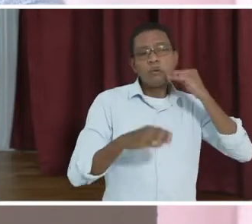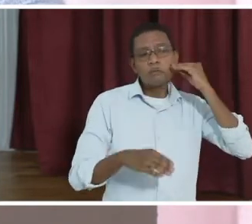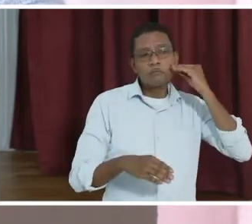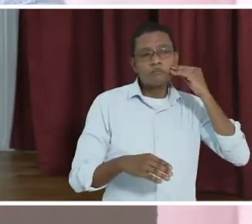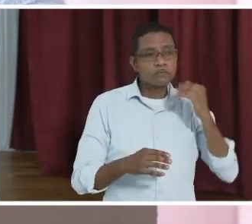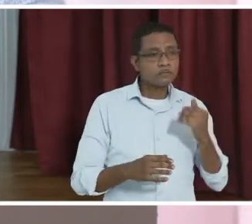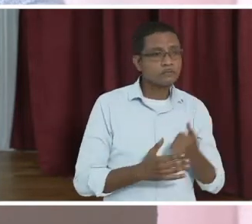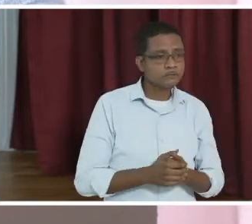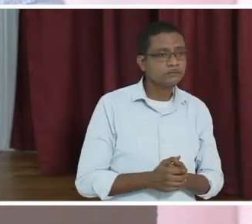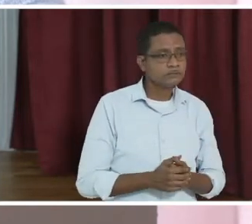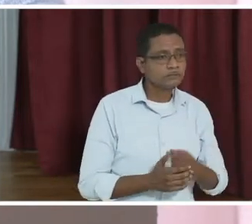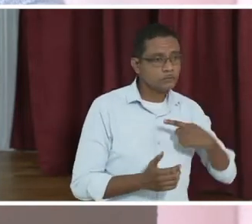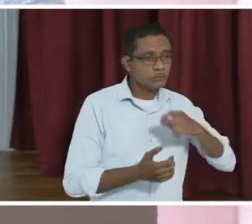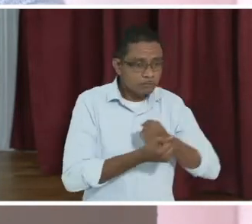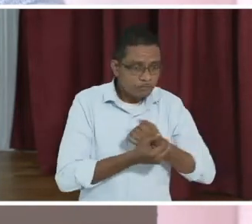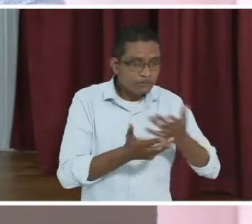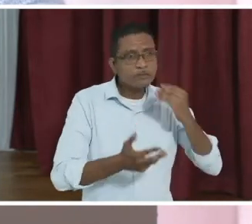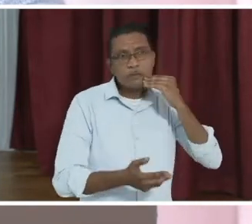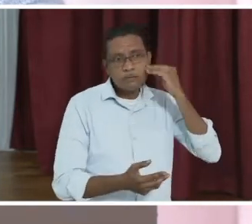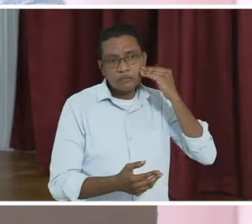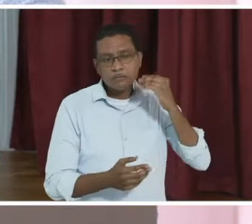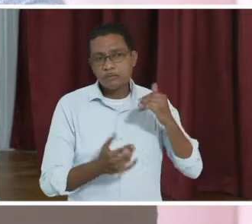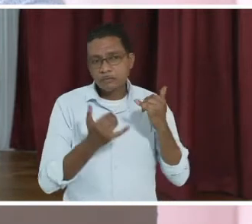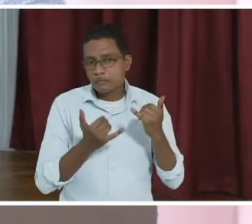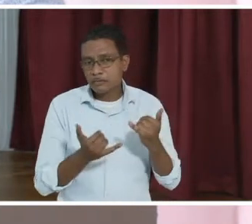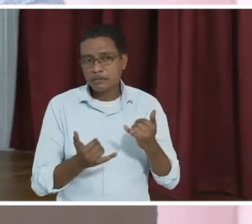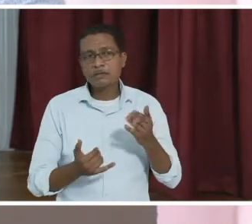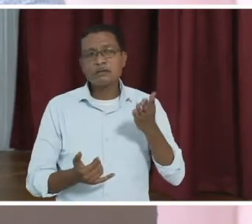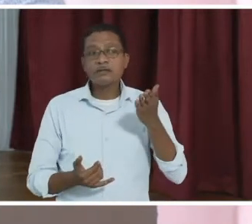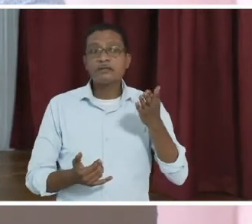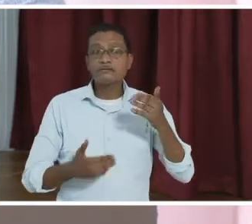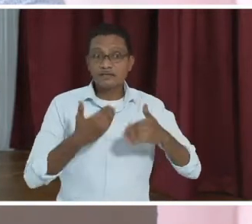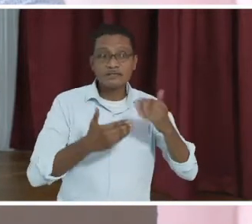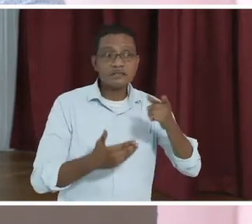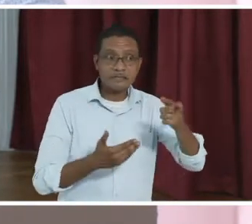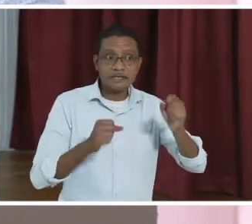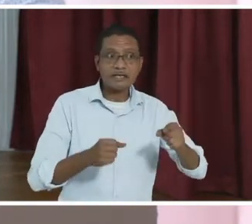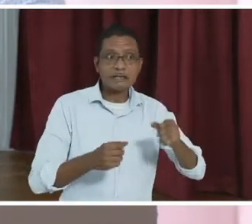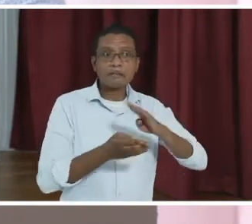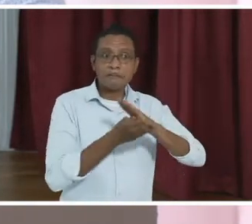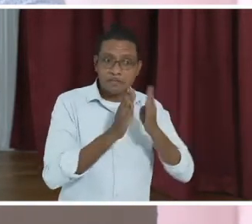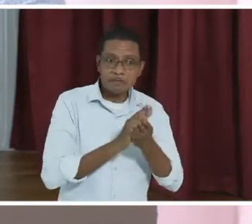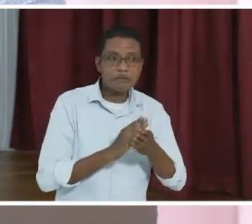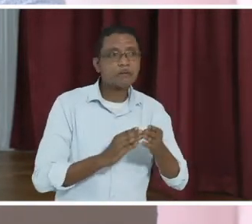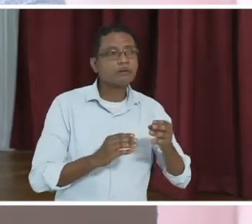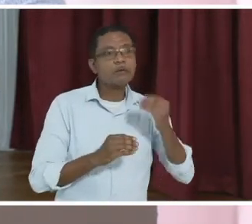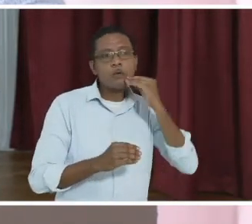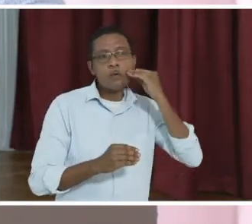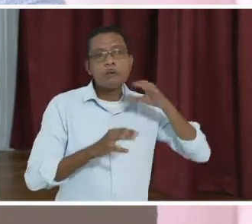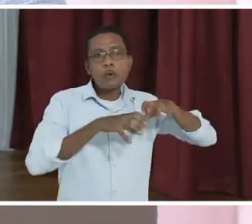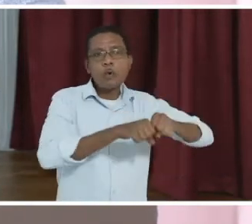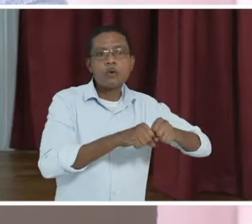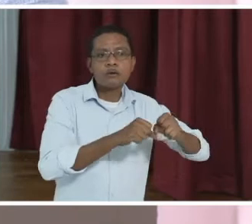now we have provided them with the opportunity of becoming a homeowner by commencing the mortgage process. So just